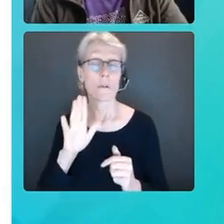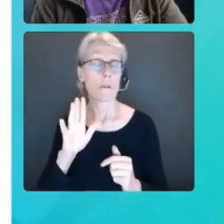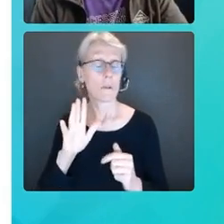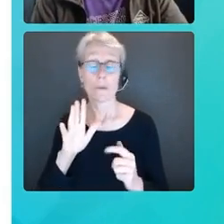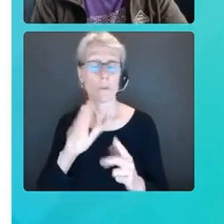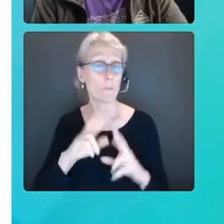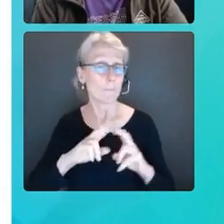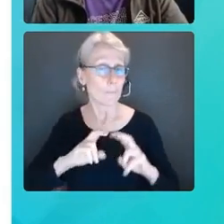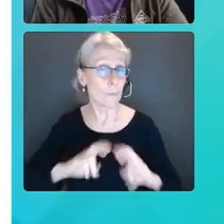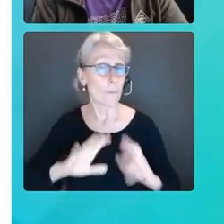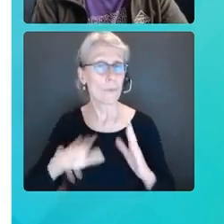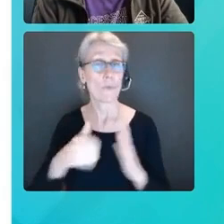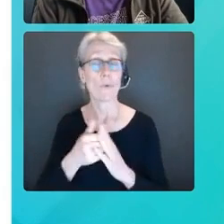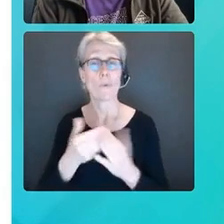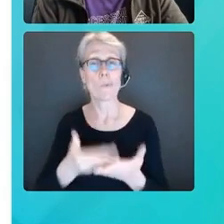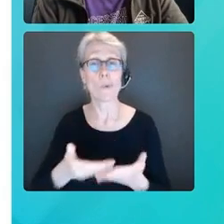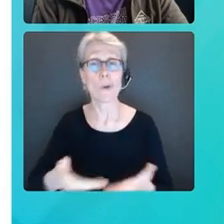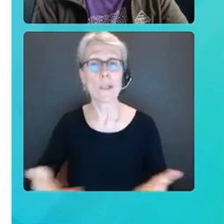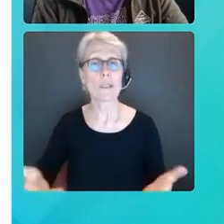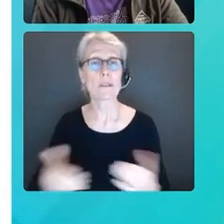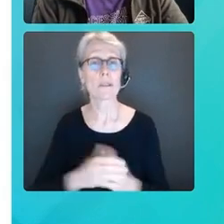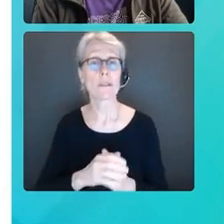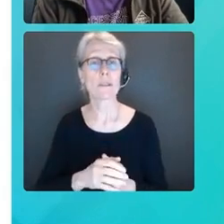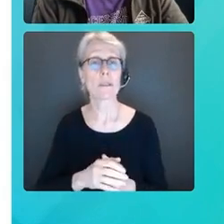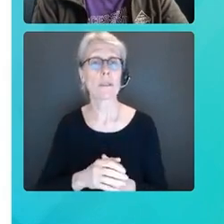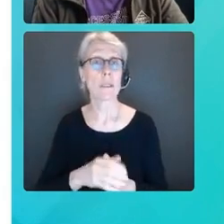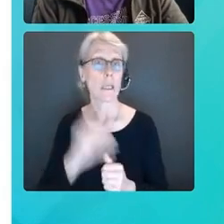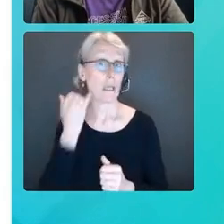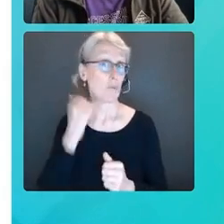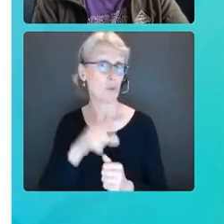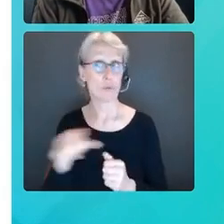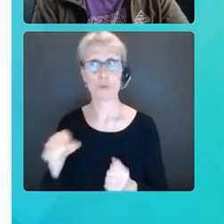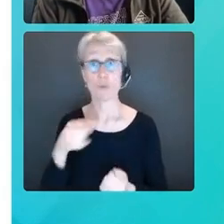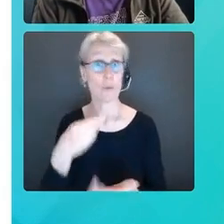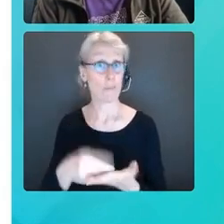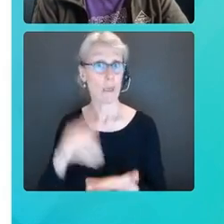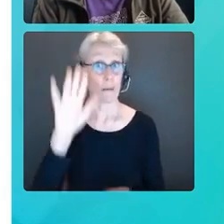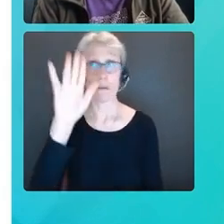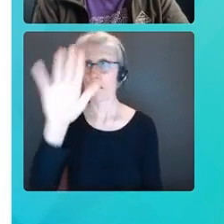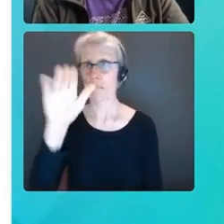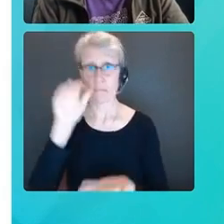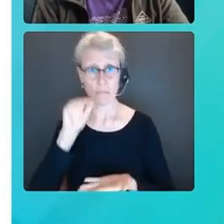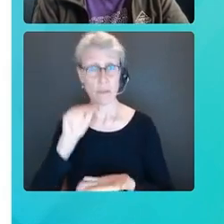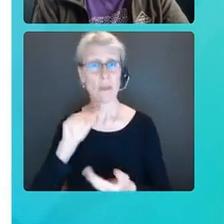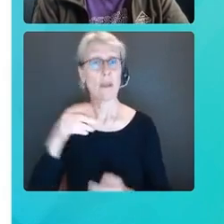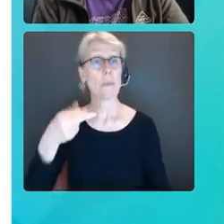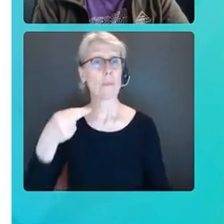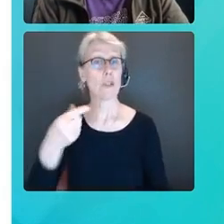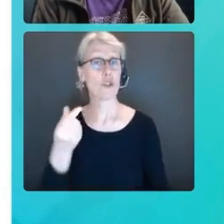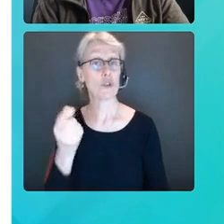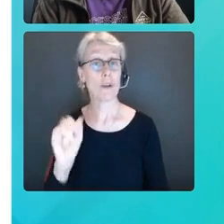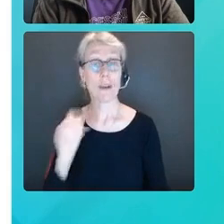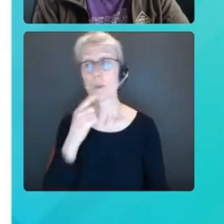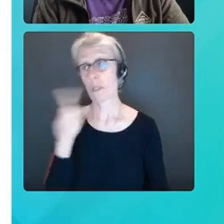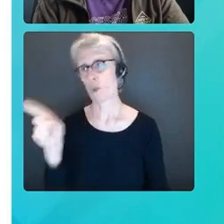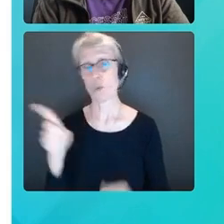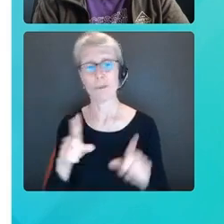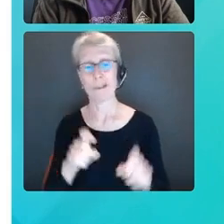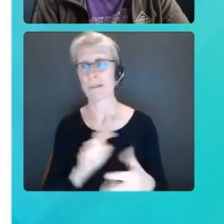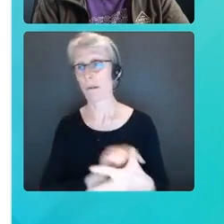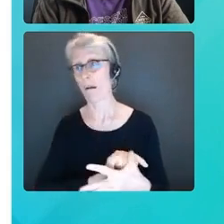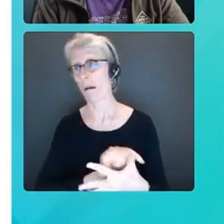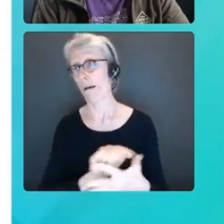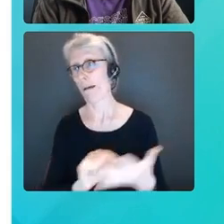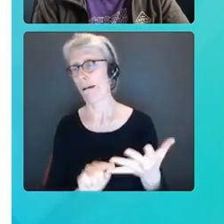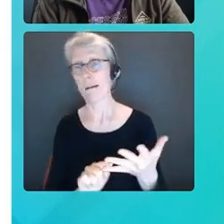If somebody could give me large sums of money, I would contract TPGI and say, test everything all at once. We have to